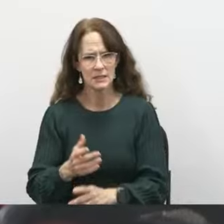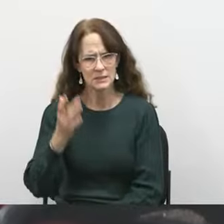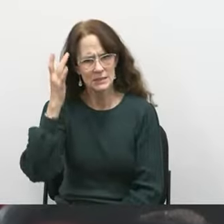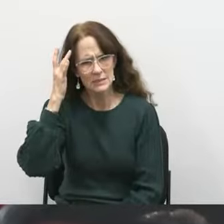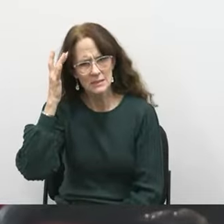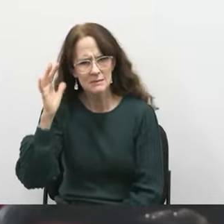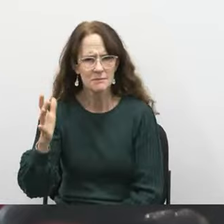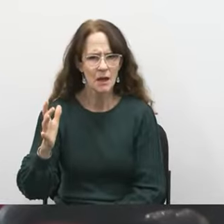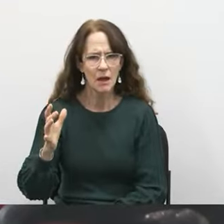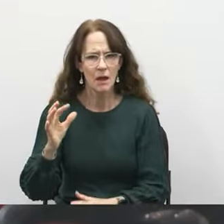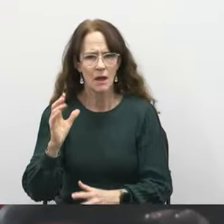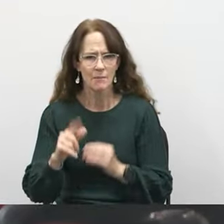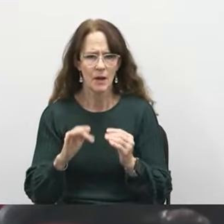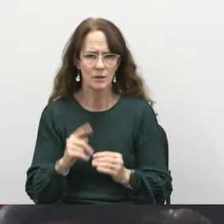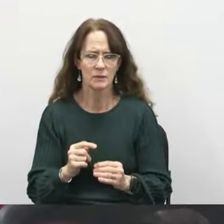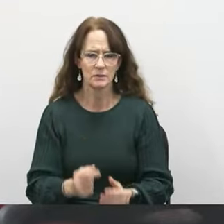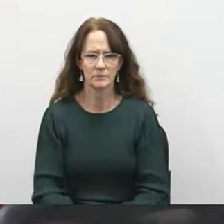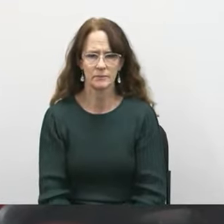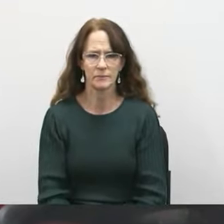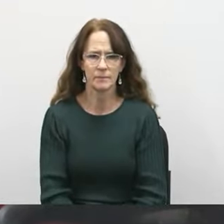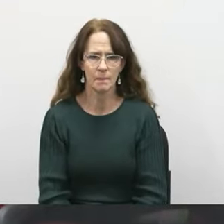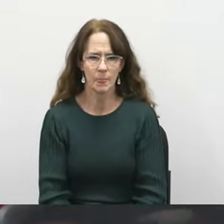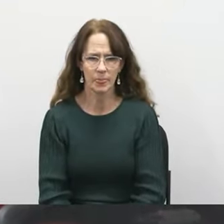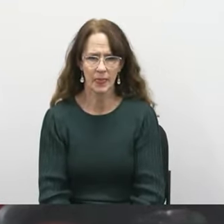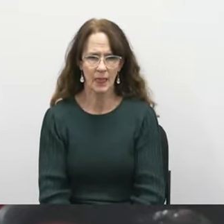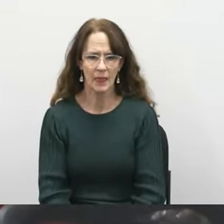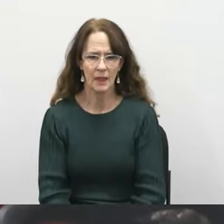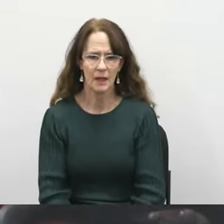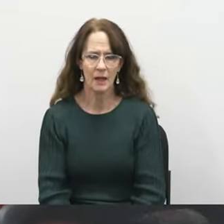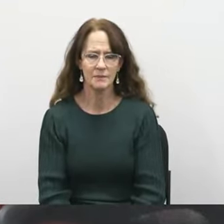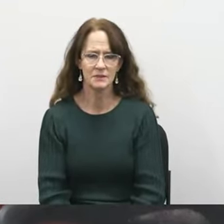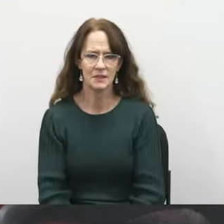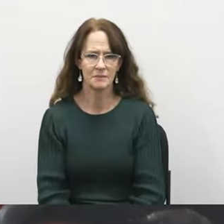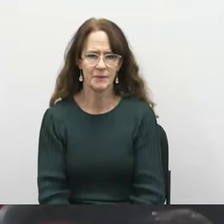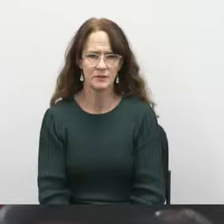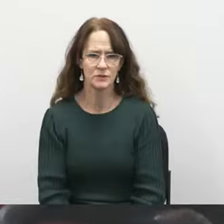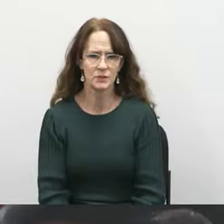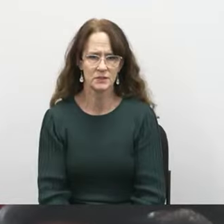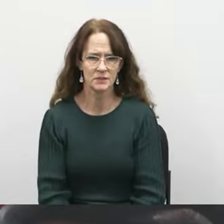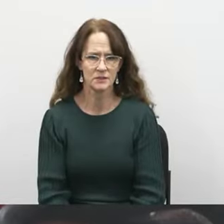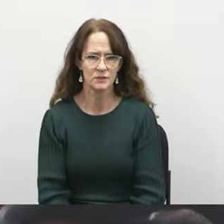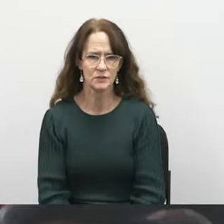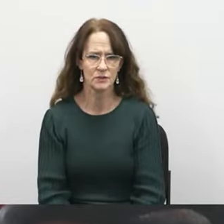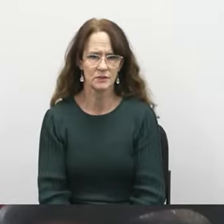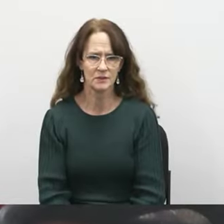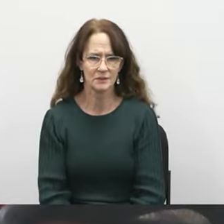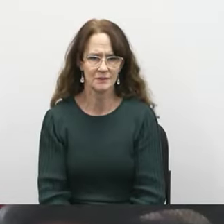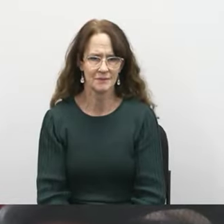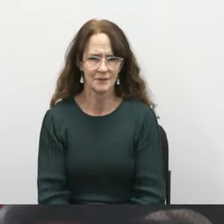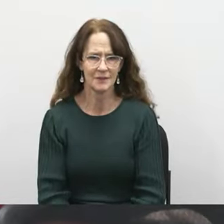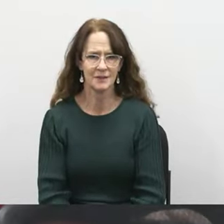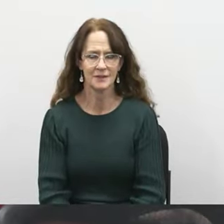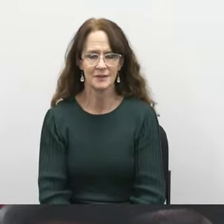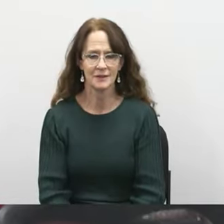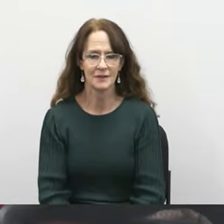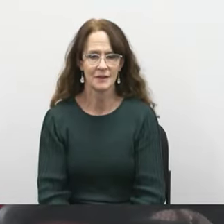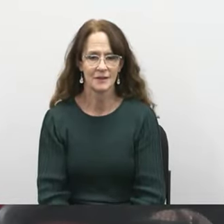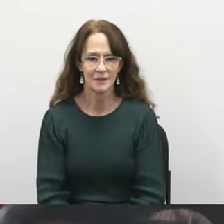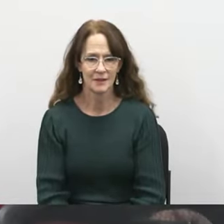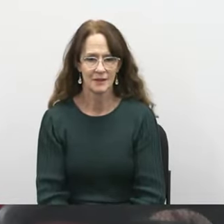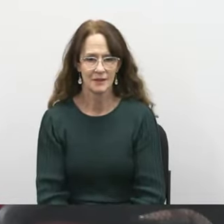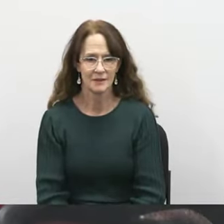quiero agregar a los facilitadores comunitarios que nos ayuda a todos los padres a